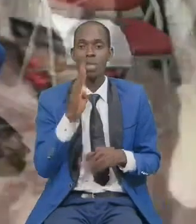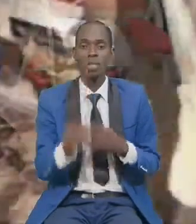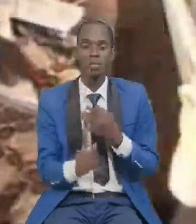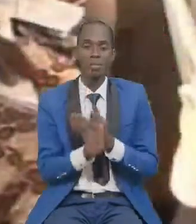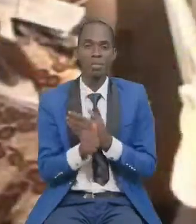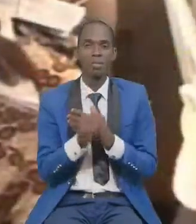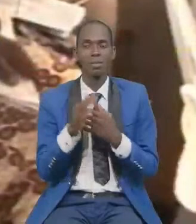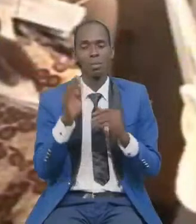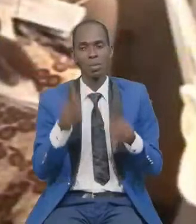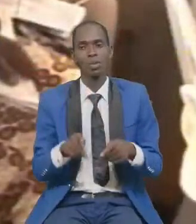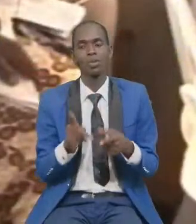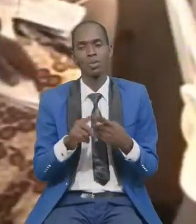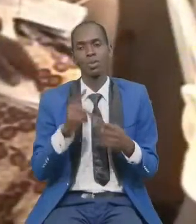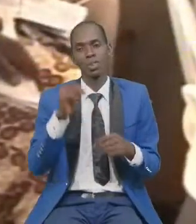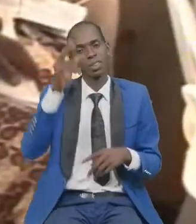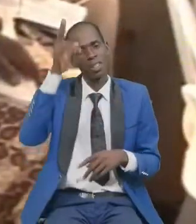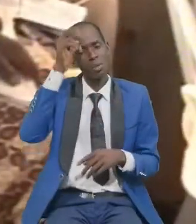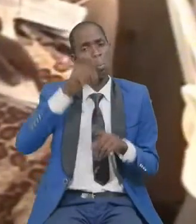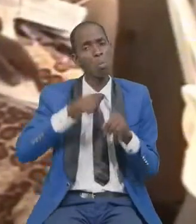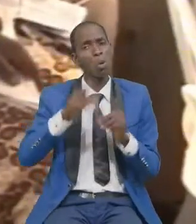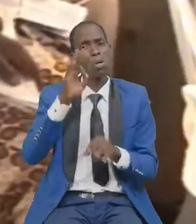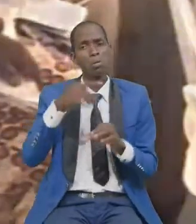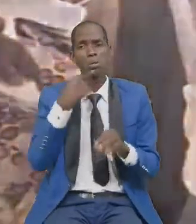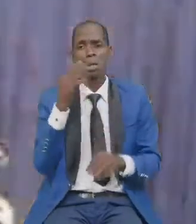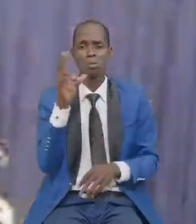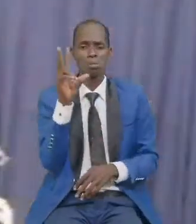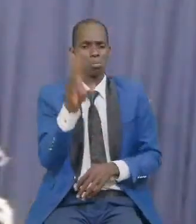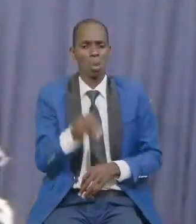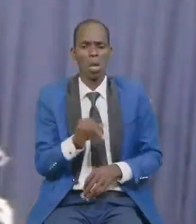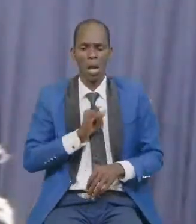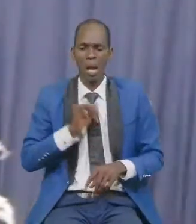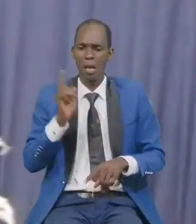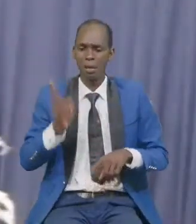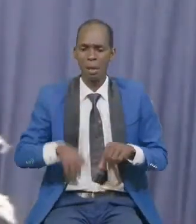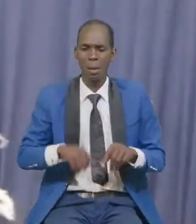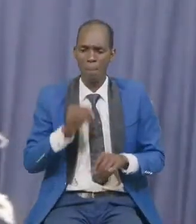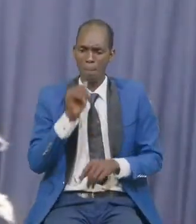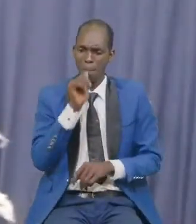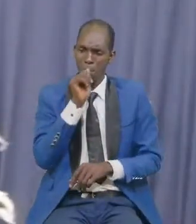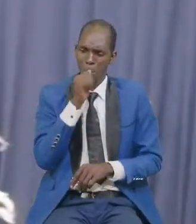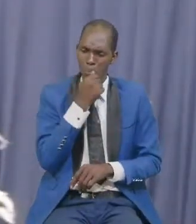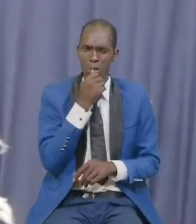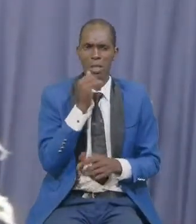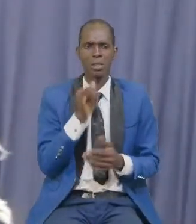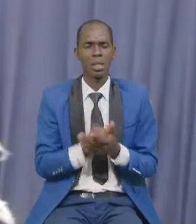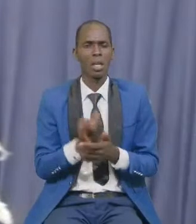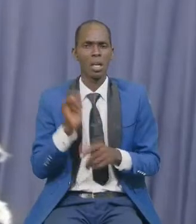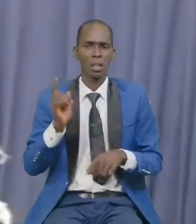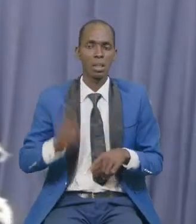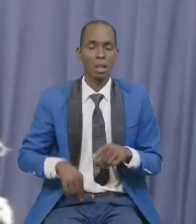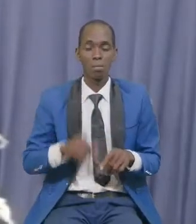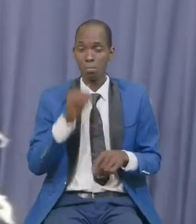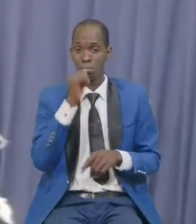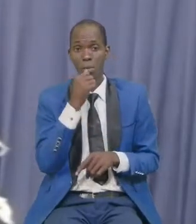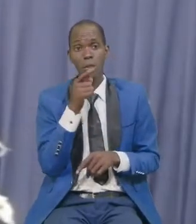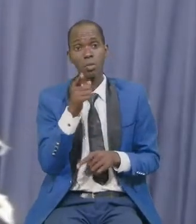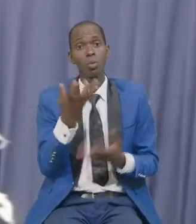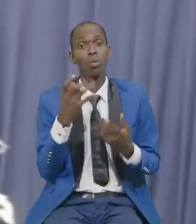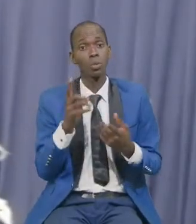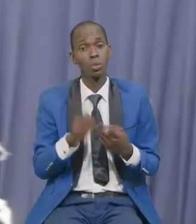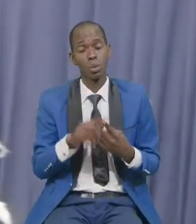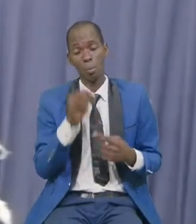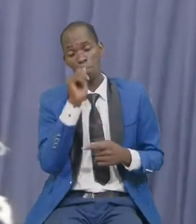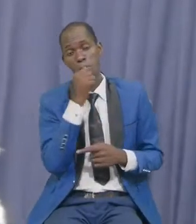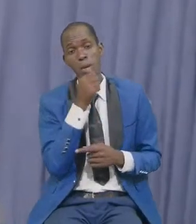devil. But if you say, no, I cannot bear that, which one will you bear? You'll bear hellfire.